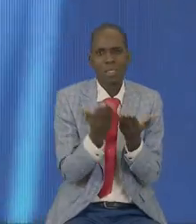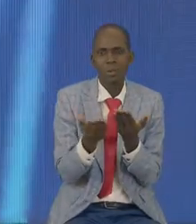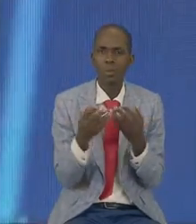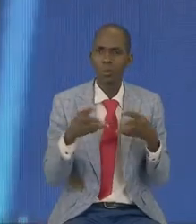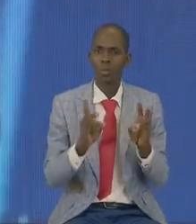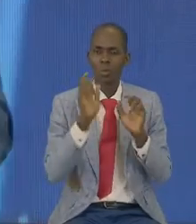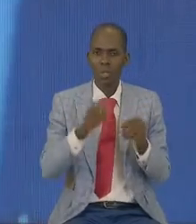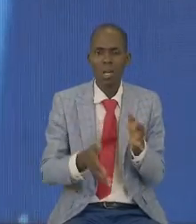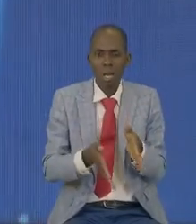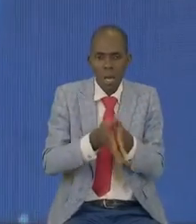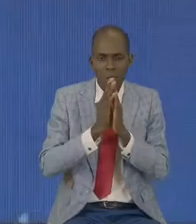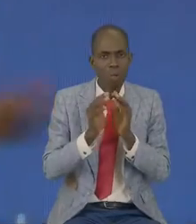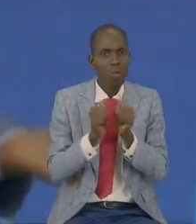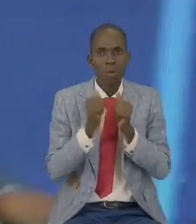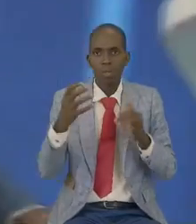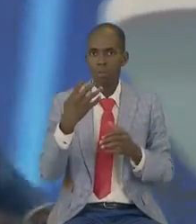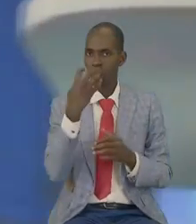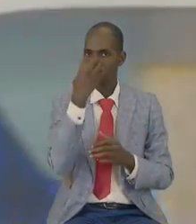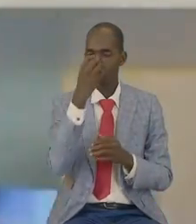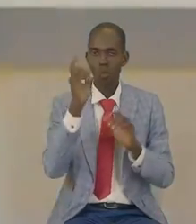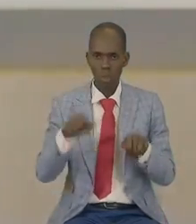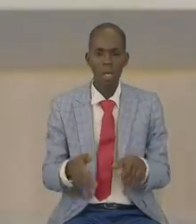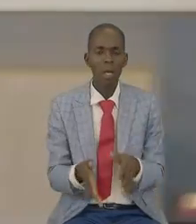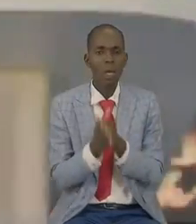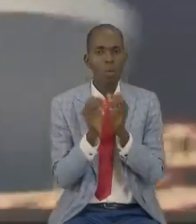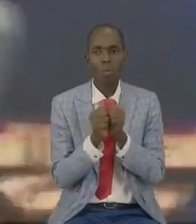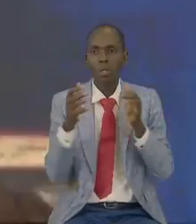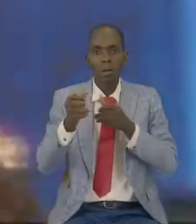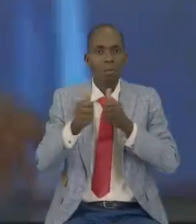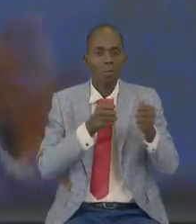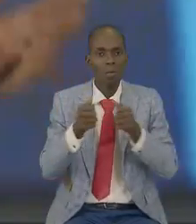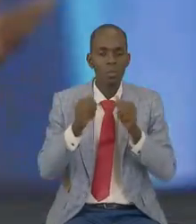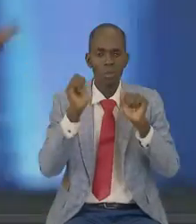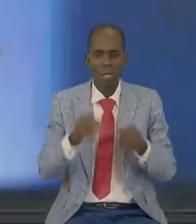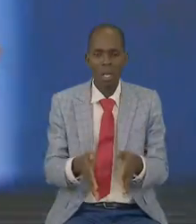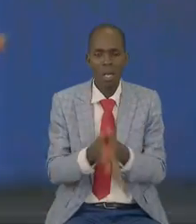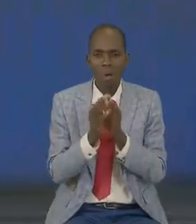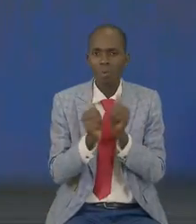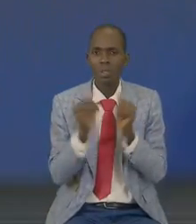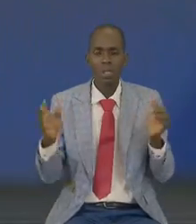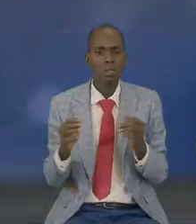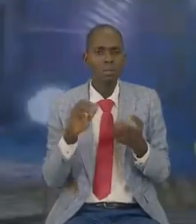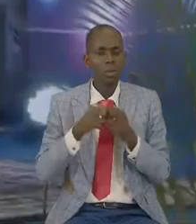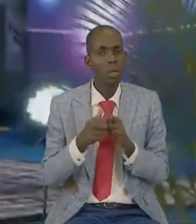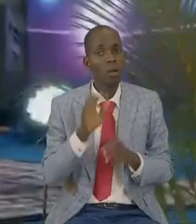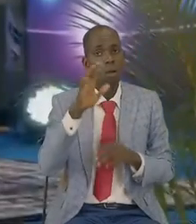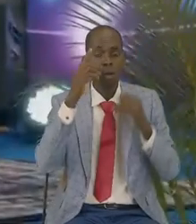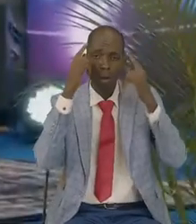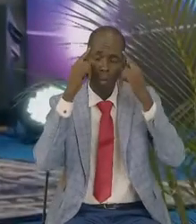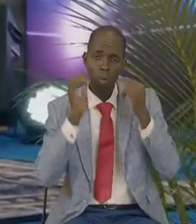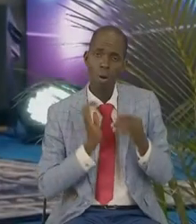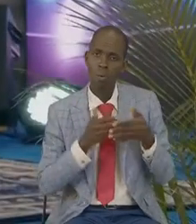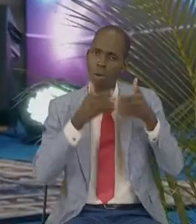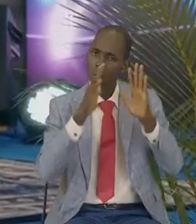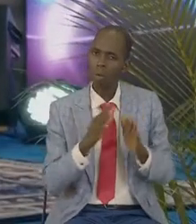ask that without fighting. We can ask that without any violence. Moses, our leader, what shall we drink? And you